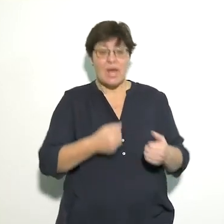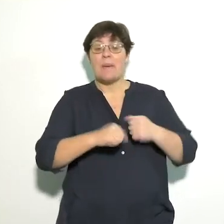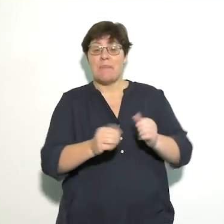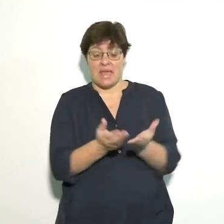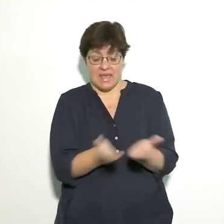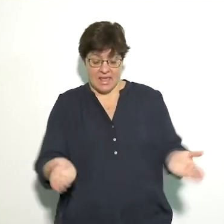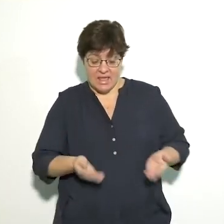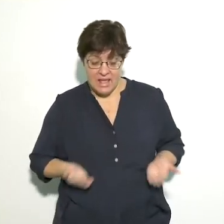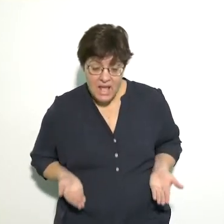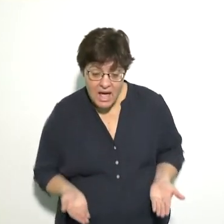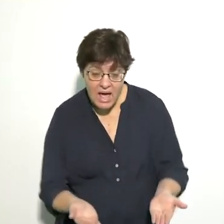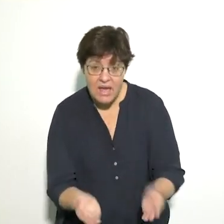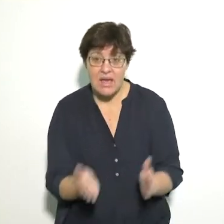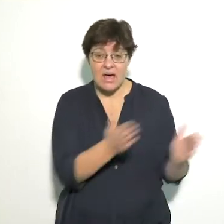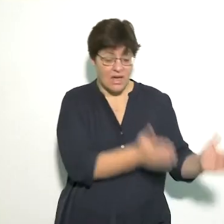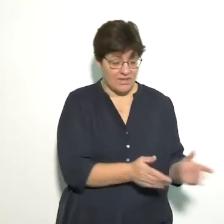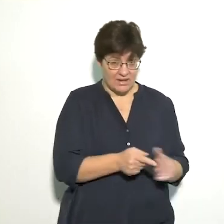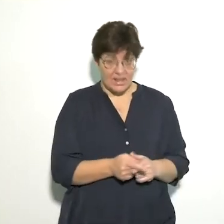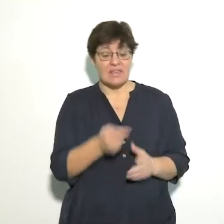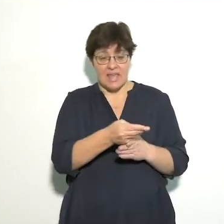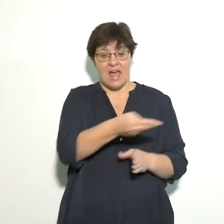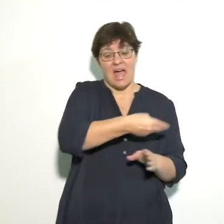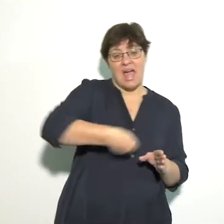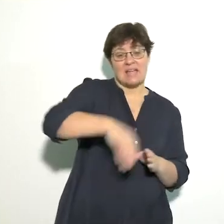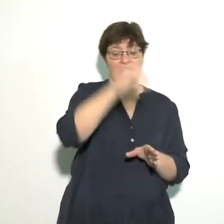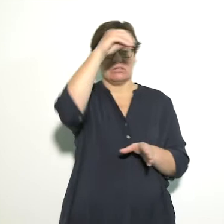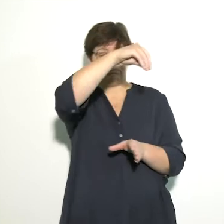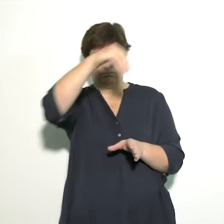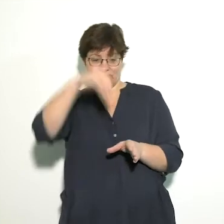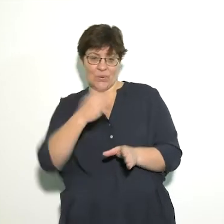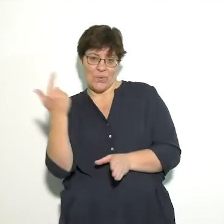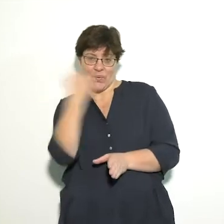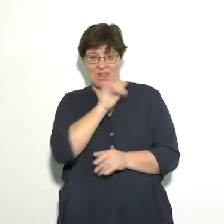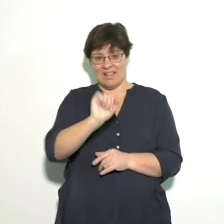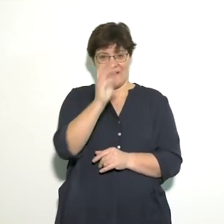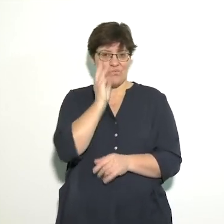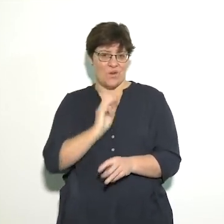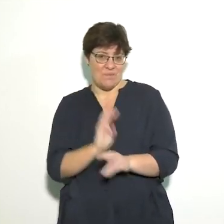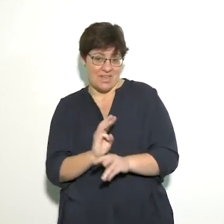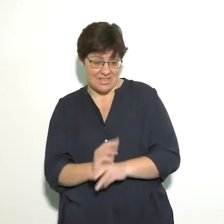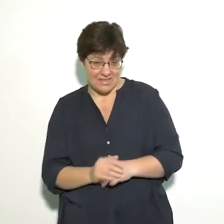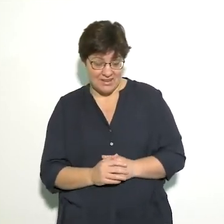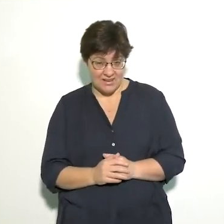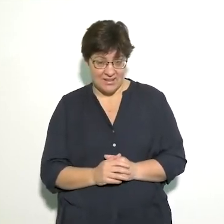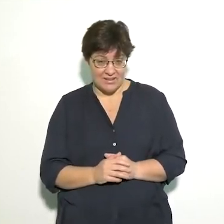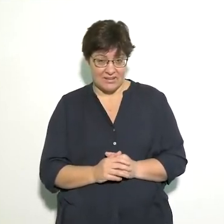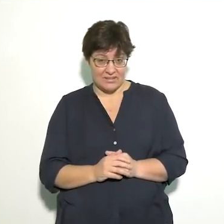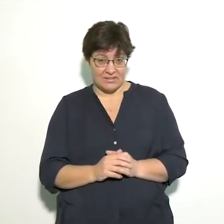tray, then put them in the oven, then ice them and put the cherries on top for ugogo. Once you have